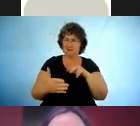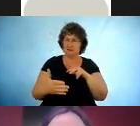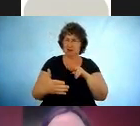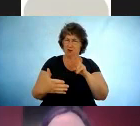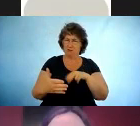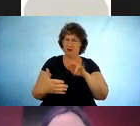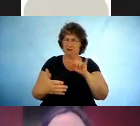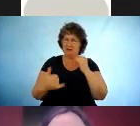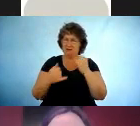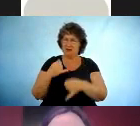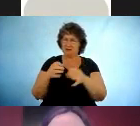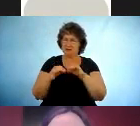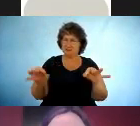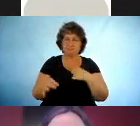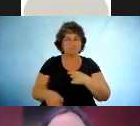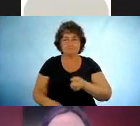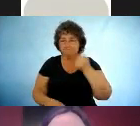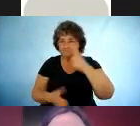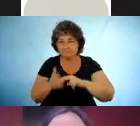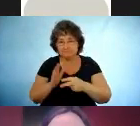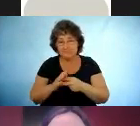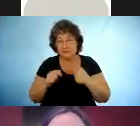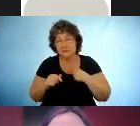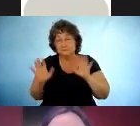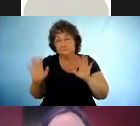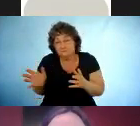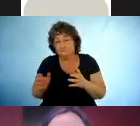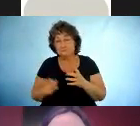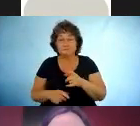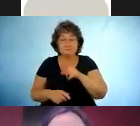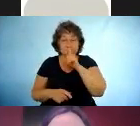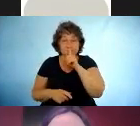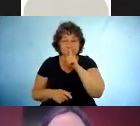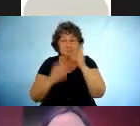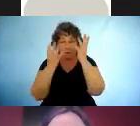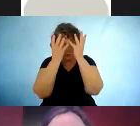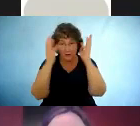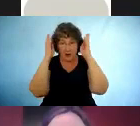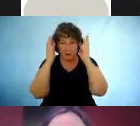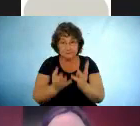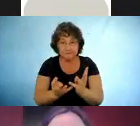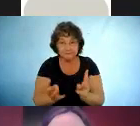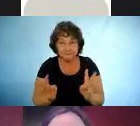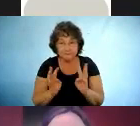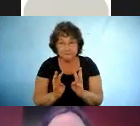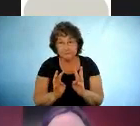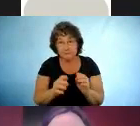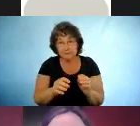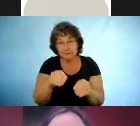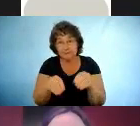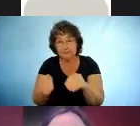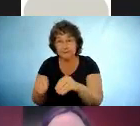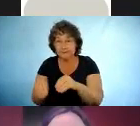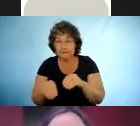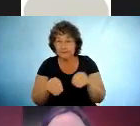inferred, I returned to my crown with not much of a word. But the next minute there, I spent disbelieving.